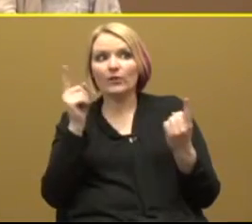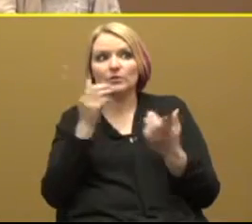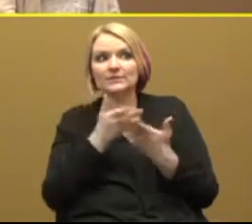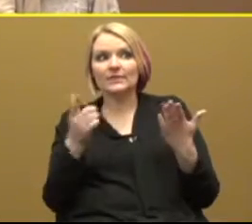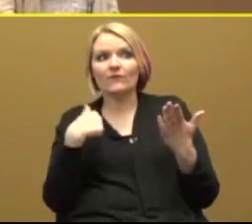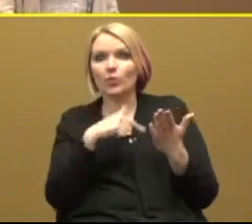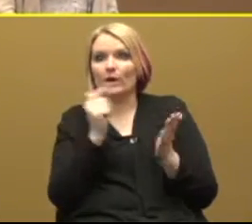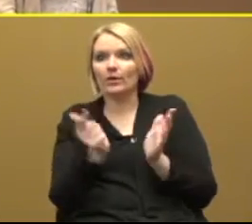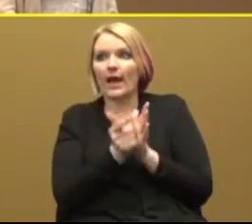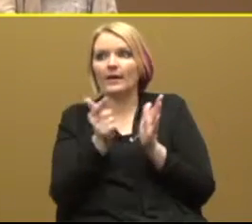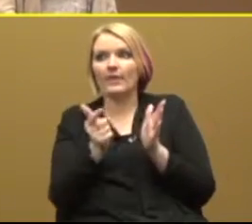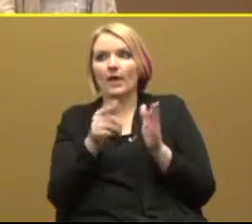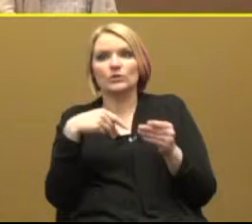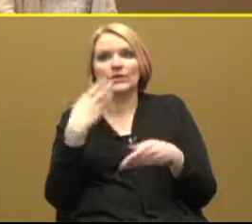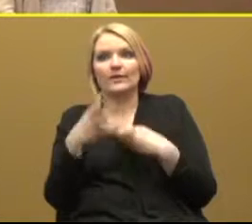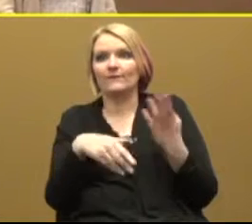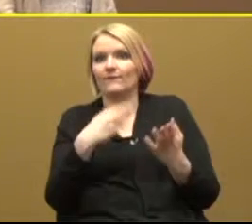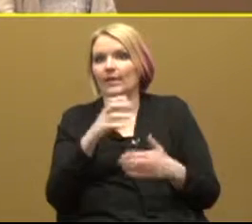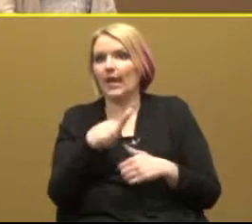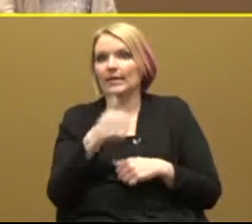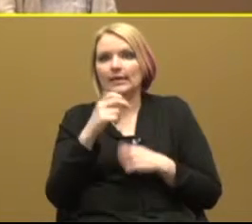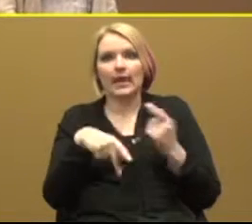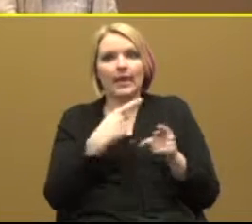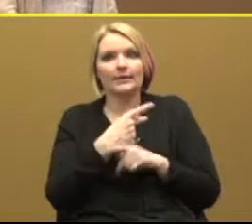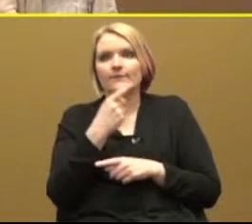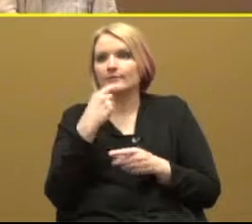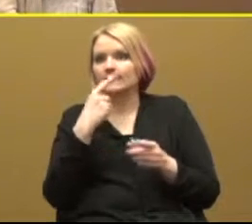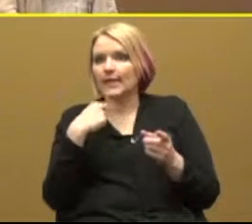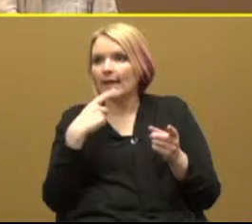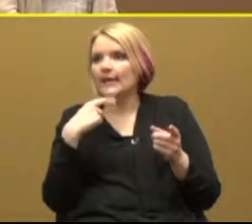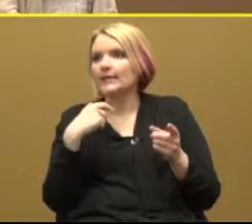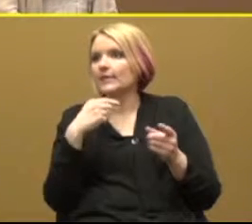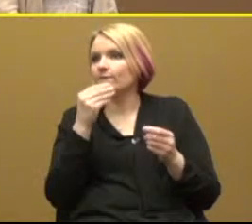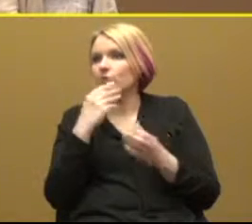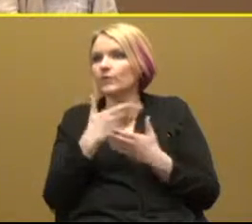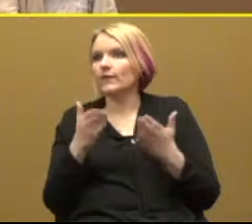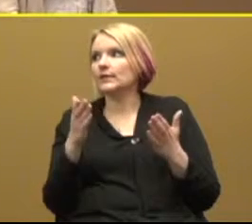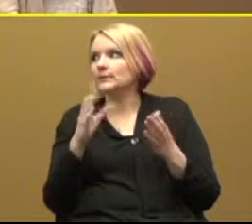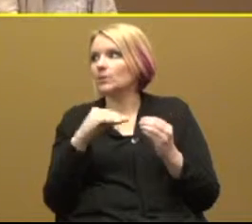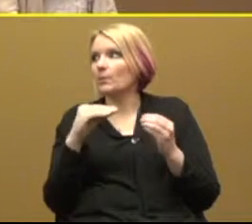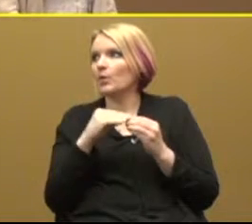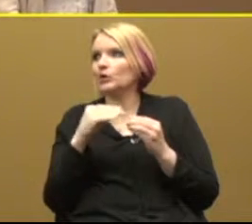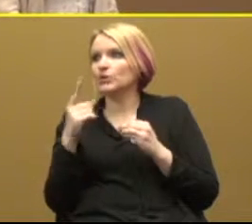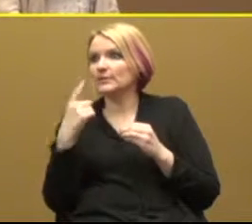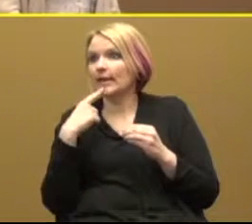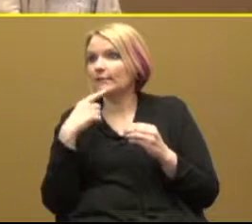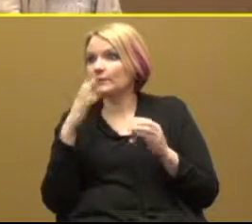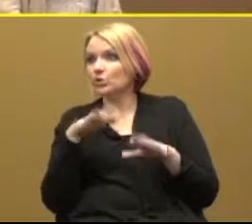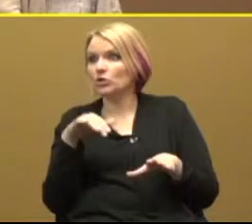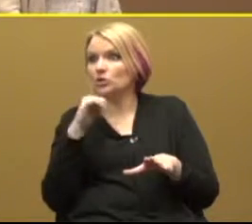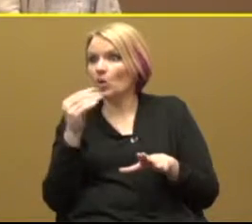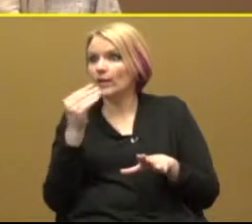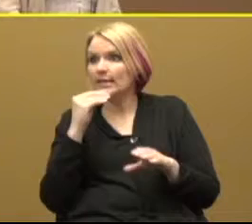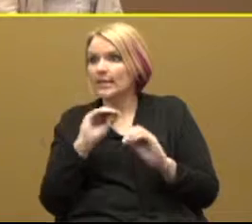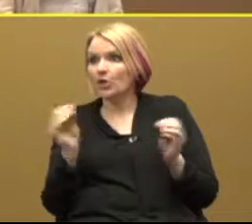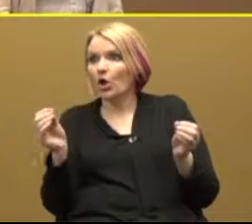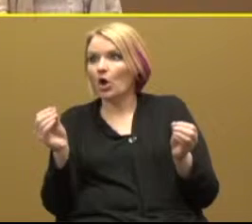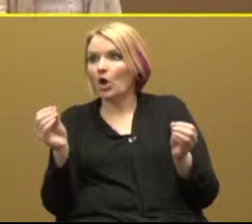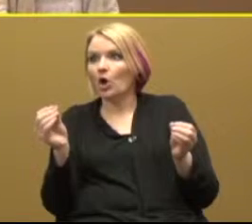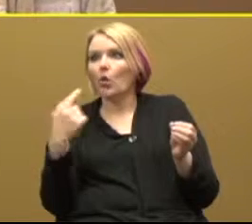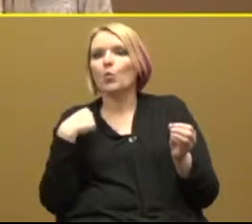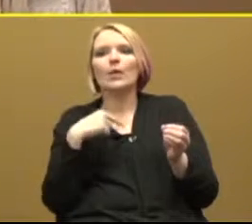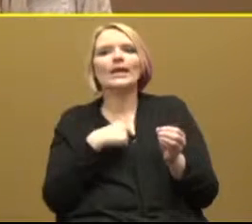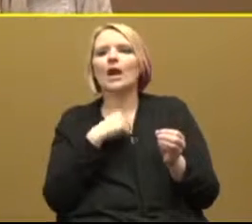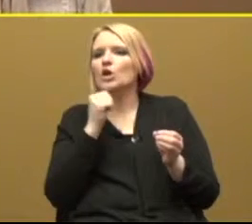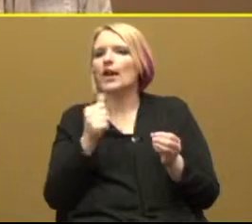not allowed to give her anything, any candy or any sort of food at all anymore. So the children don't eat at all? We're not allowed